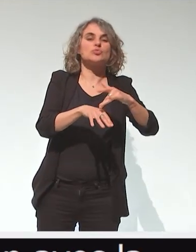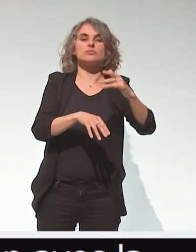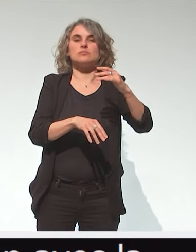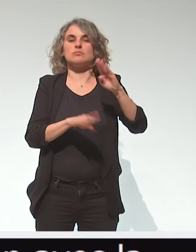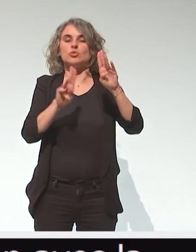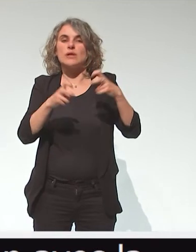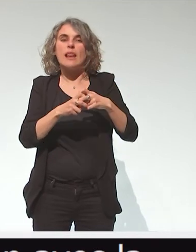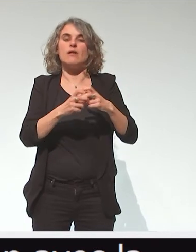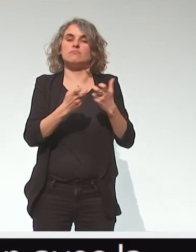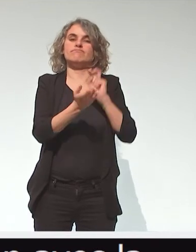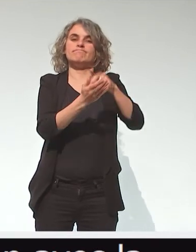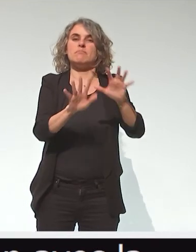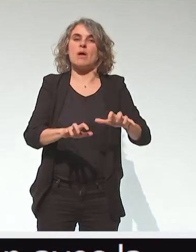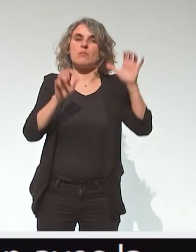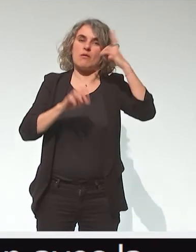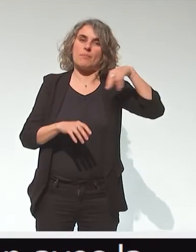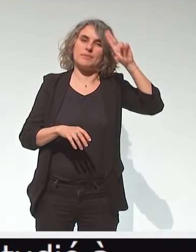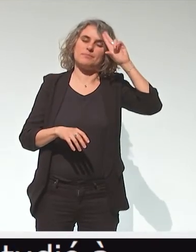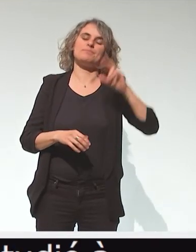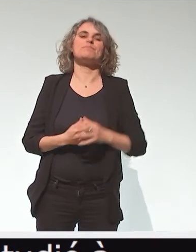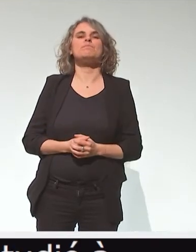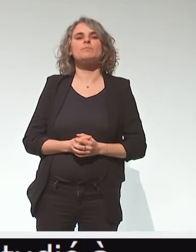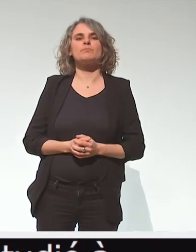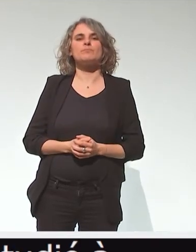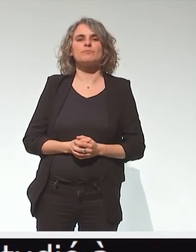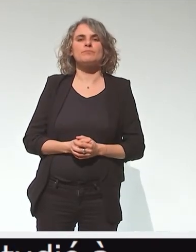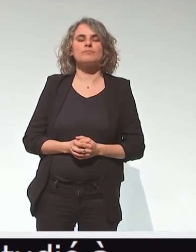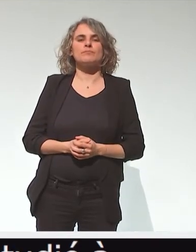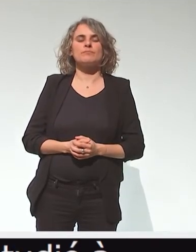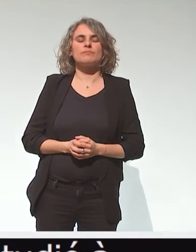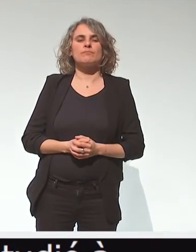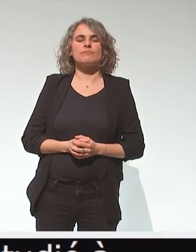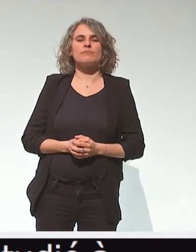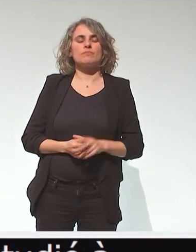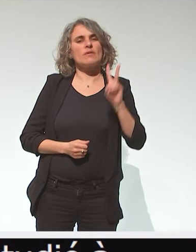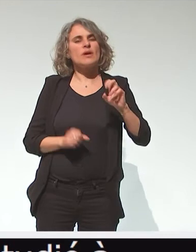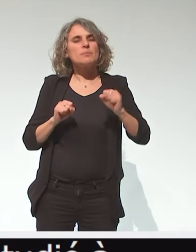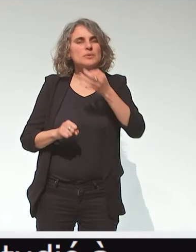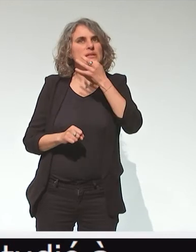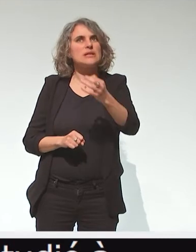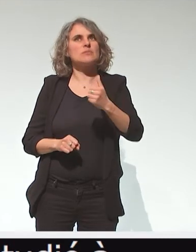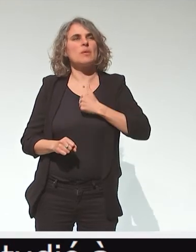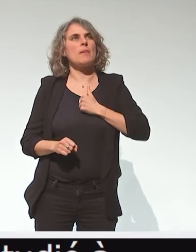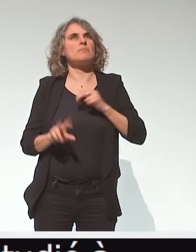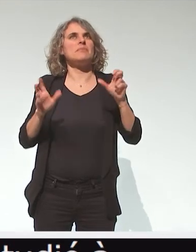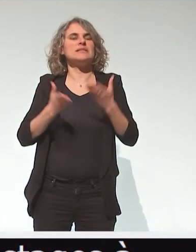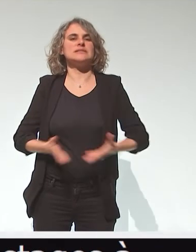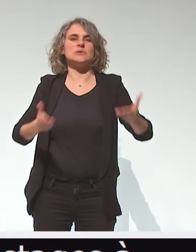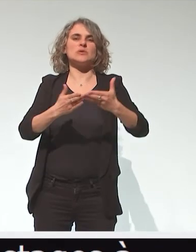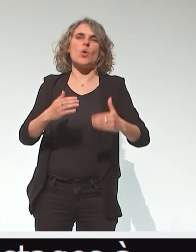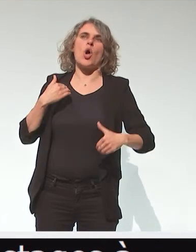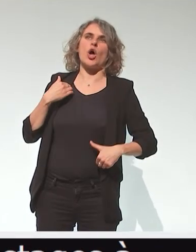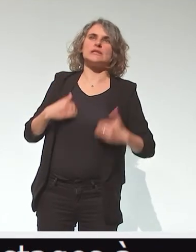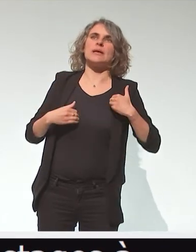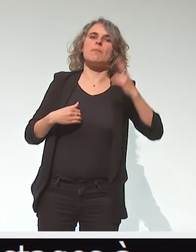internships in Brussels, or for Brussels rather, at the European Parliament. Now, I could even go so far as to say